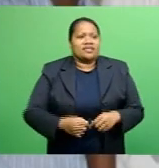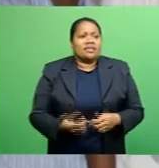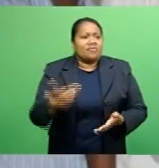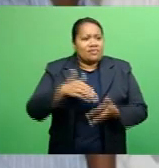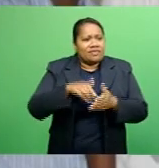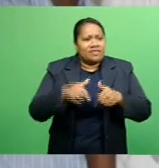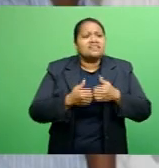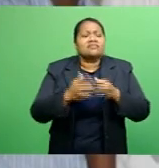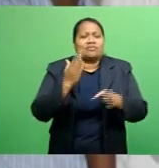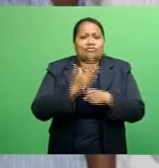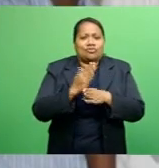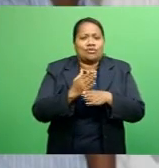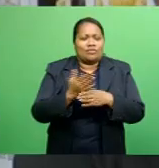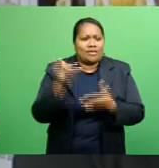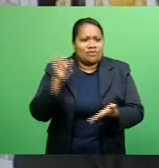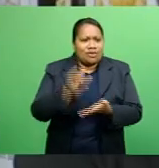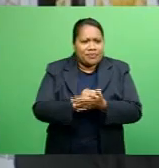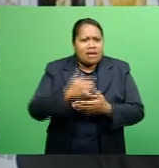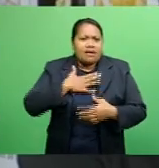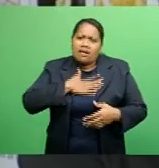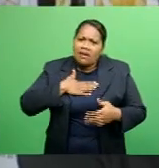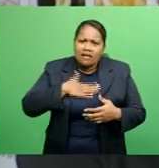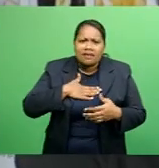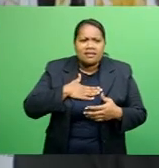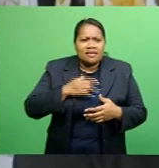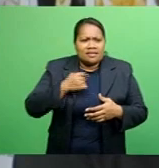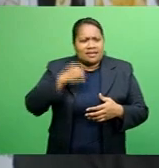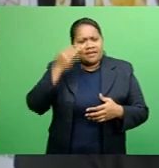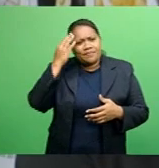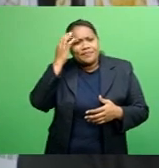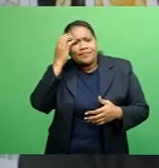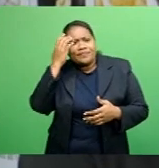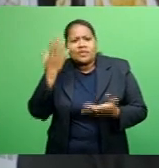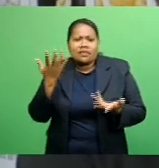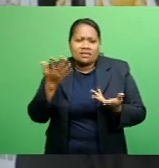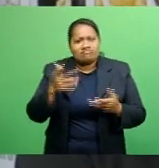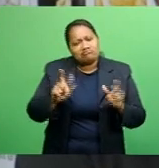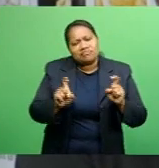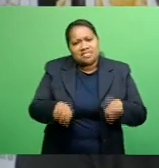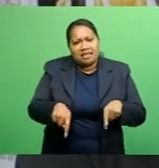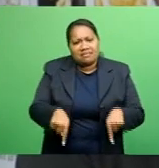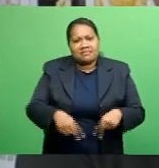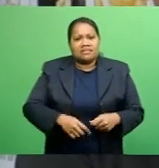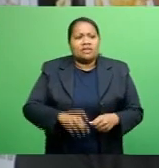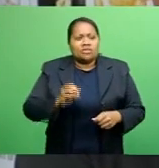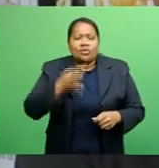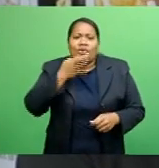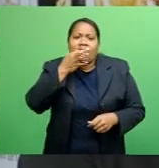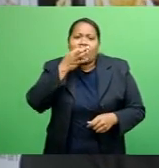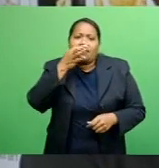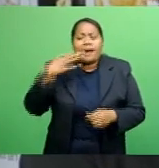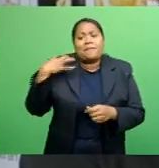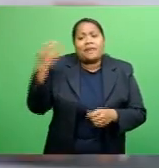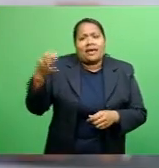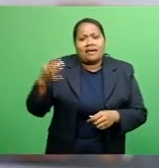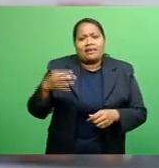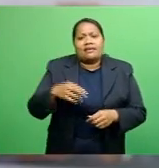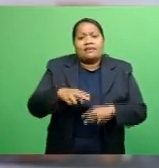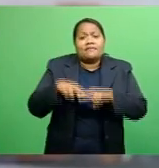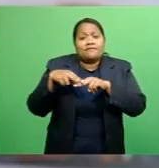airport, and I started liking, and then I thought of let's stay here. So I applied for the Fiji citizenship, and I